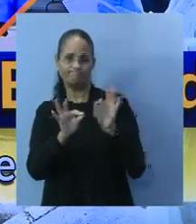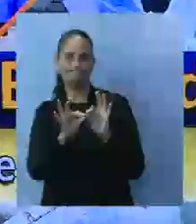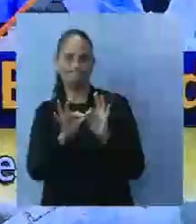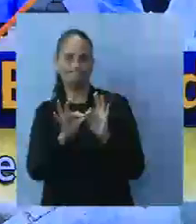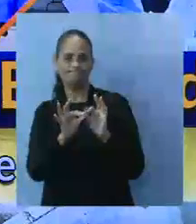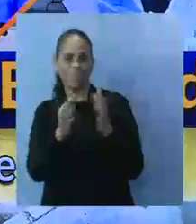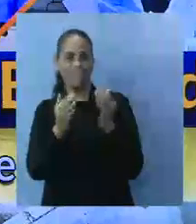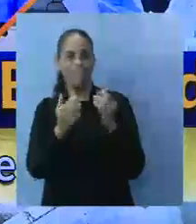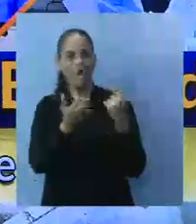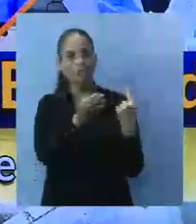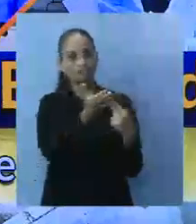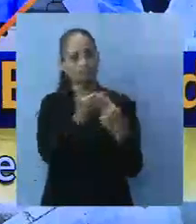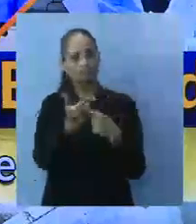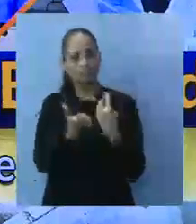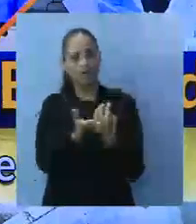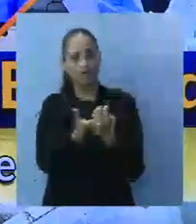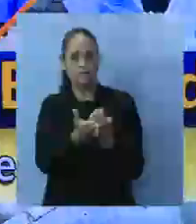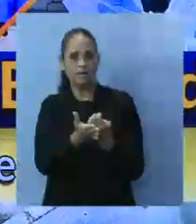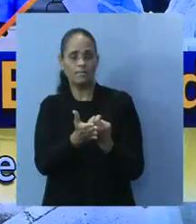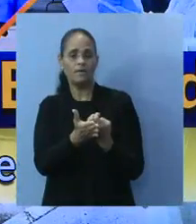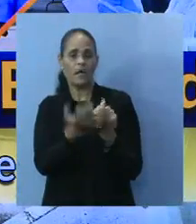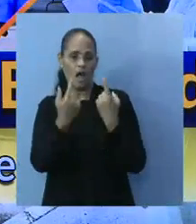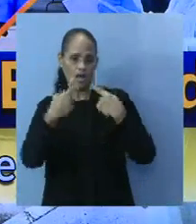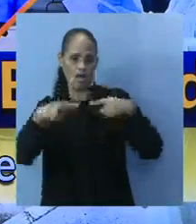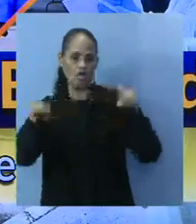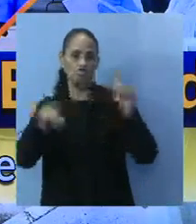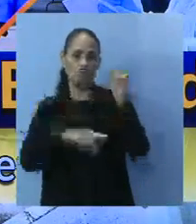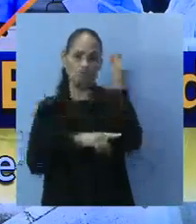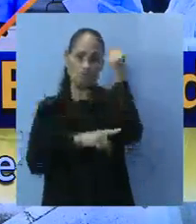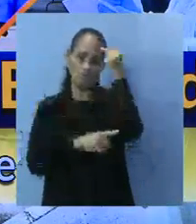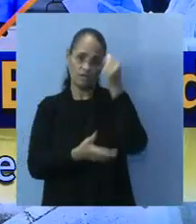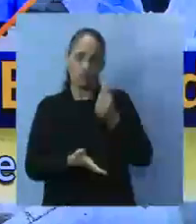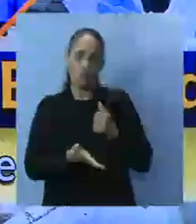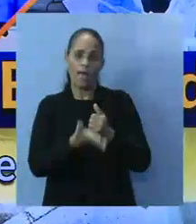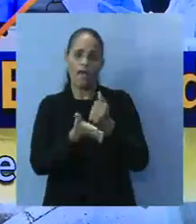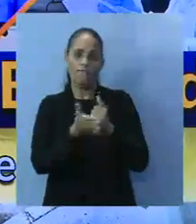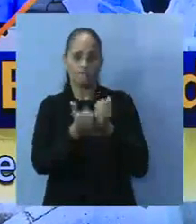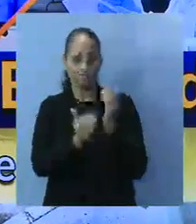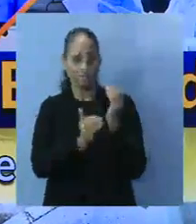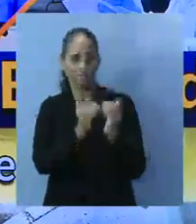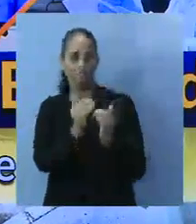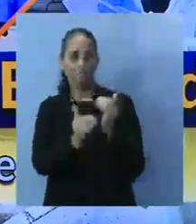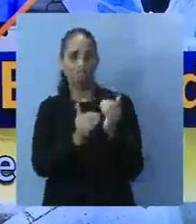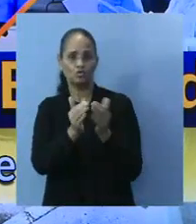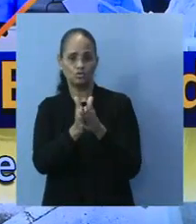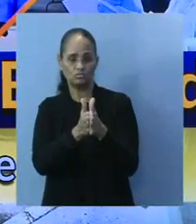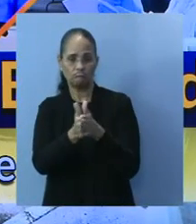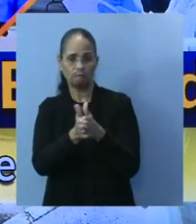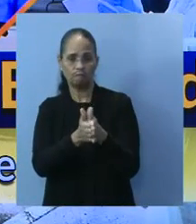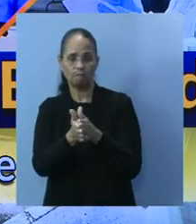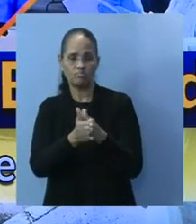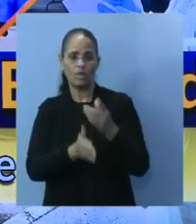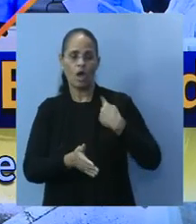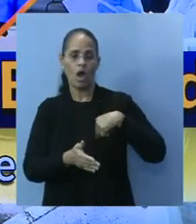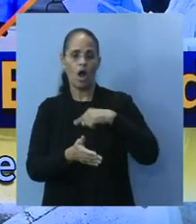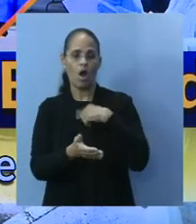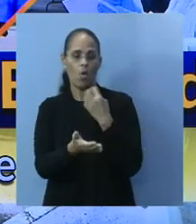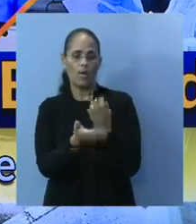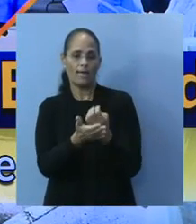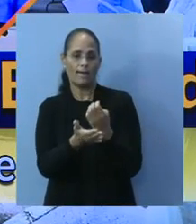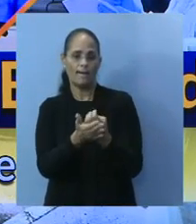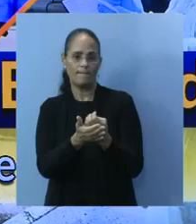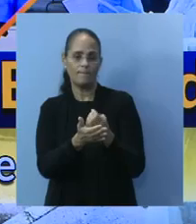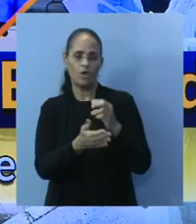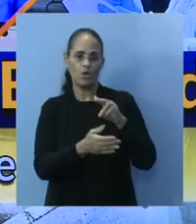I will now discuss the economic measures announced by the government to help us continue to stimulate our economy. On